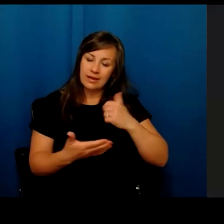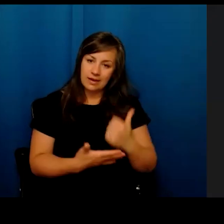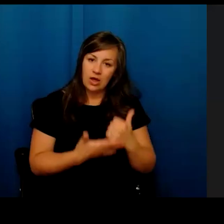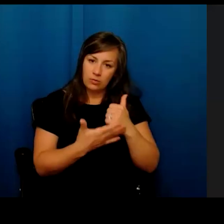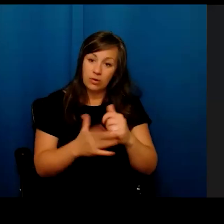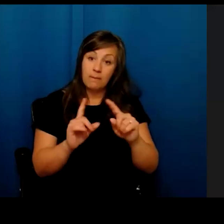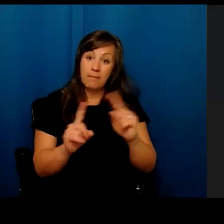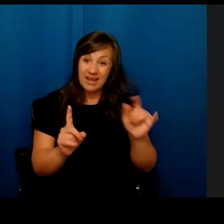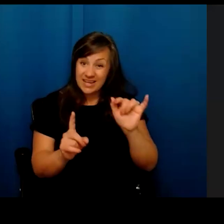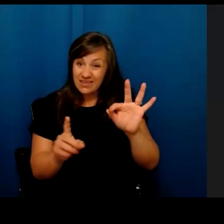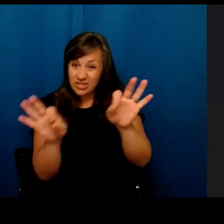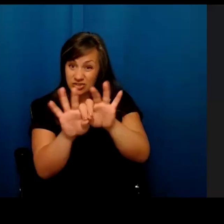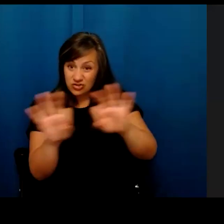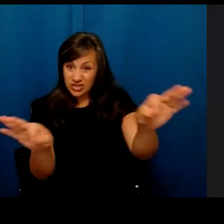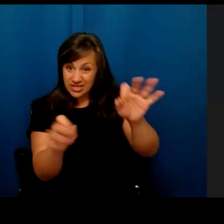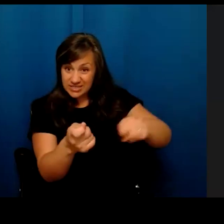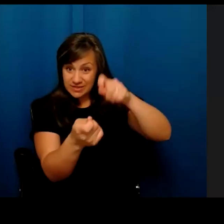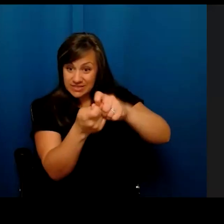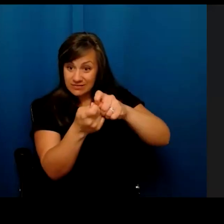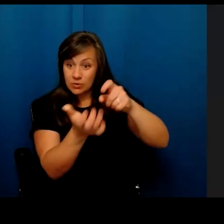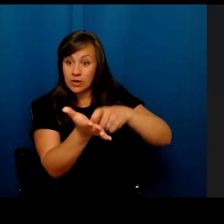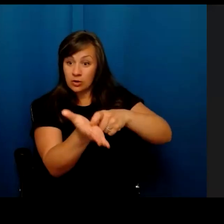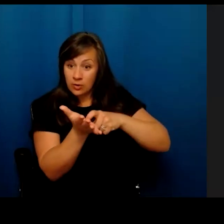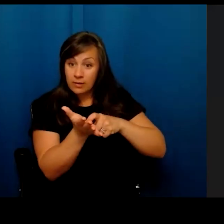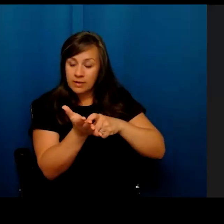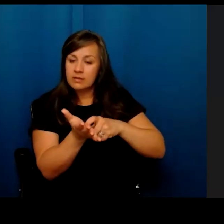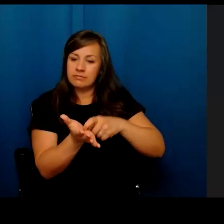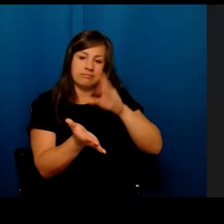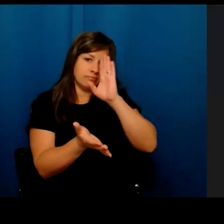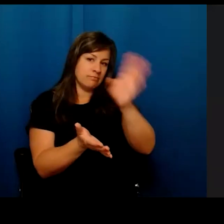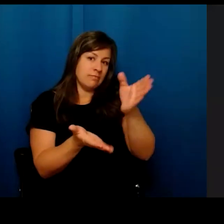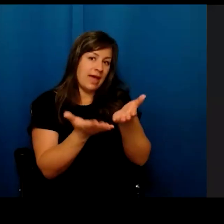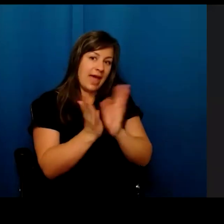they can talk with you and work with you on that.